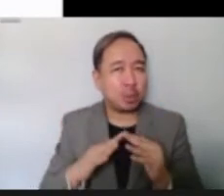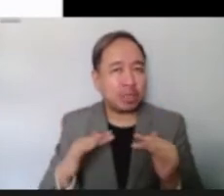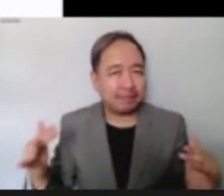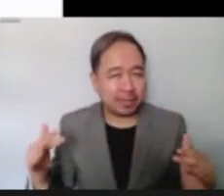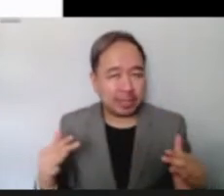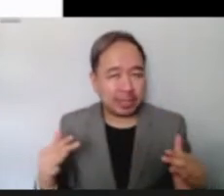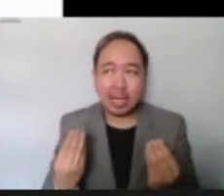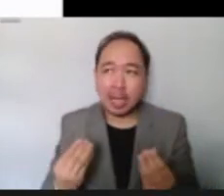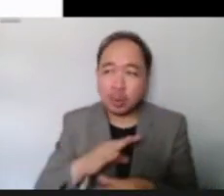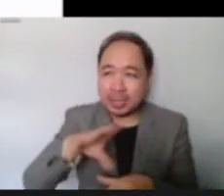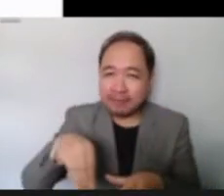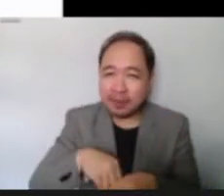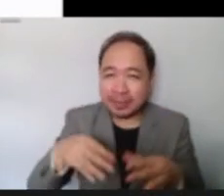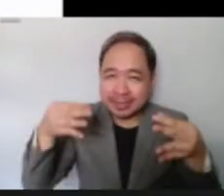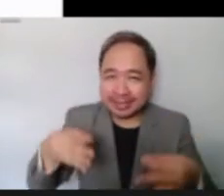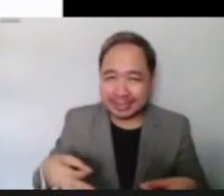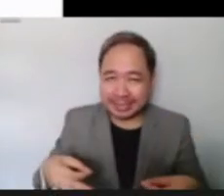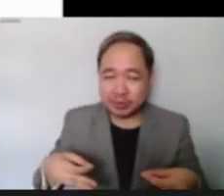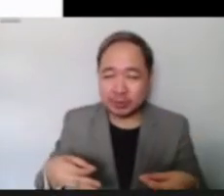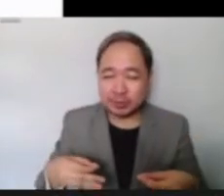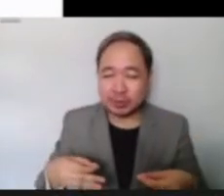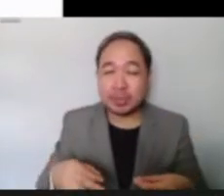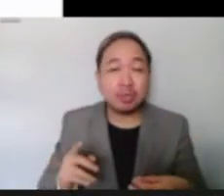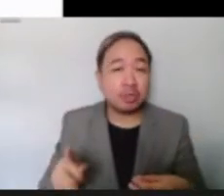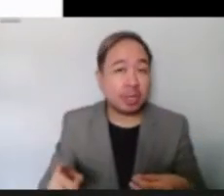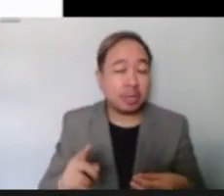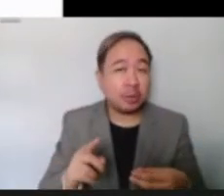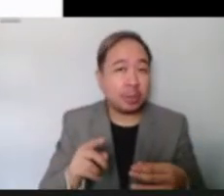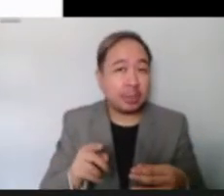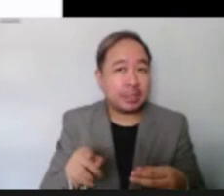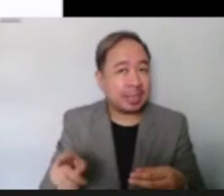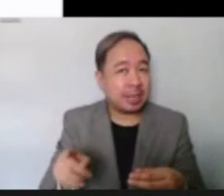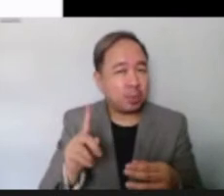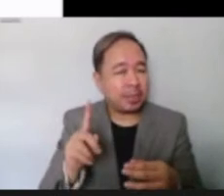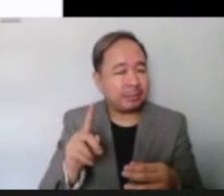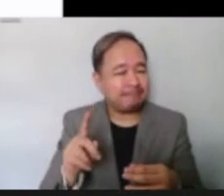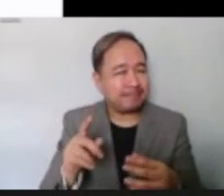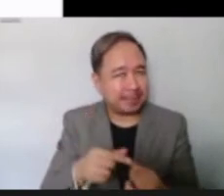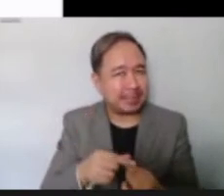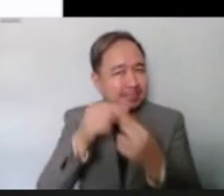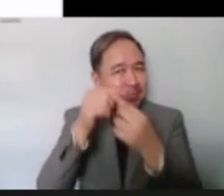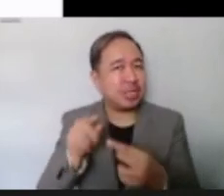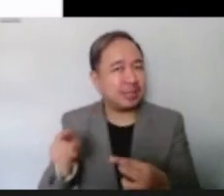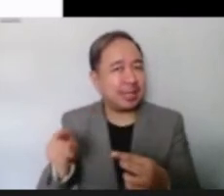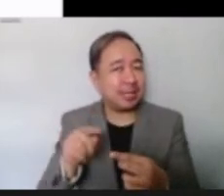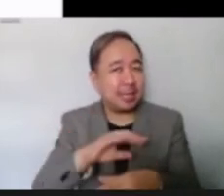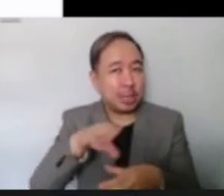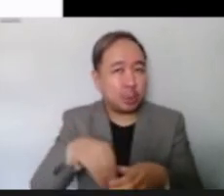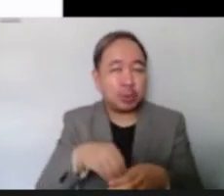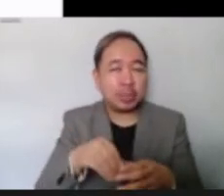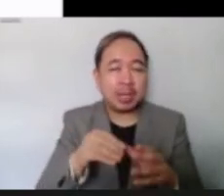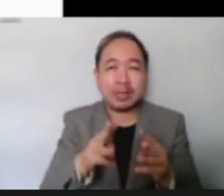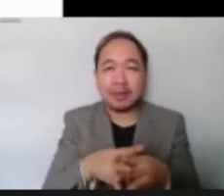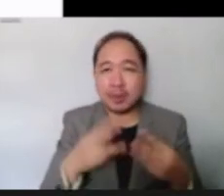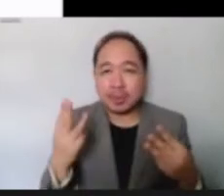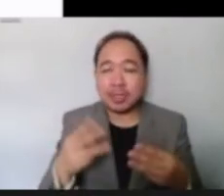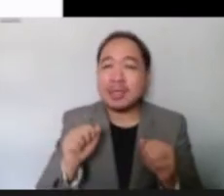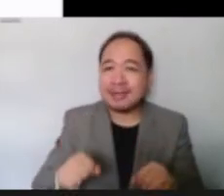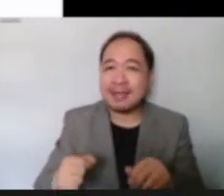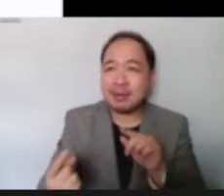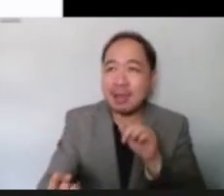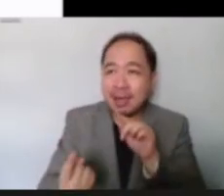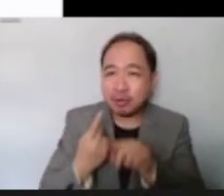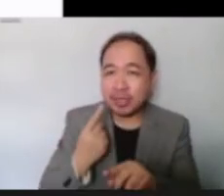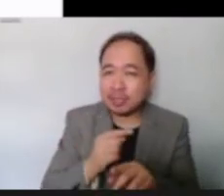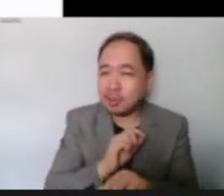decision one of the key features of this new framework is its capacity to address and engage all part of society